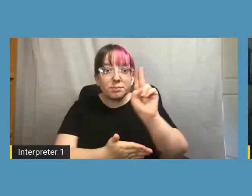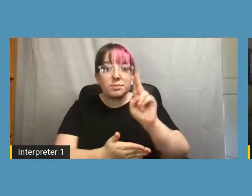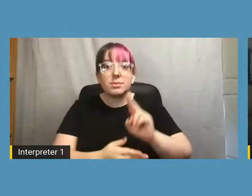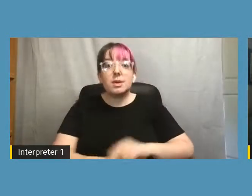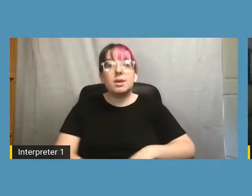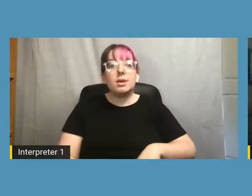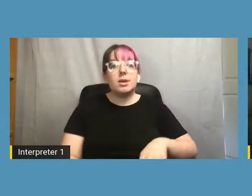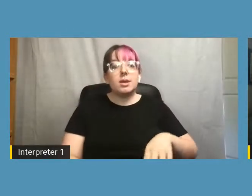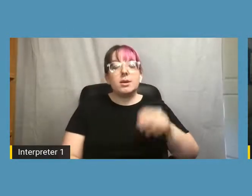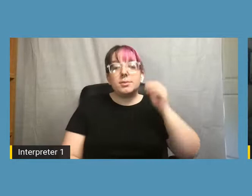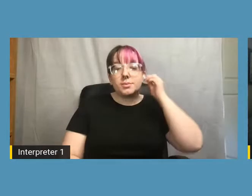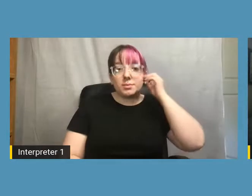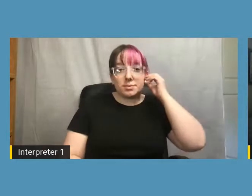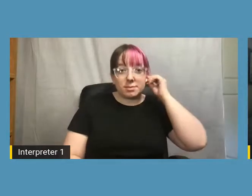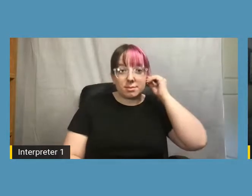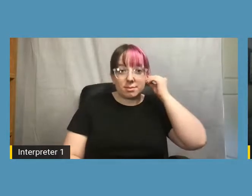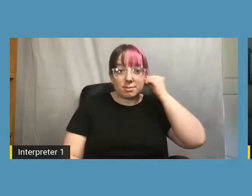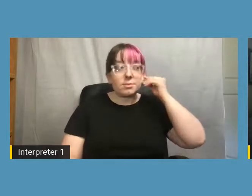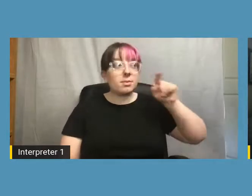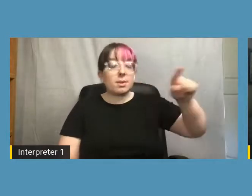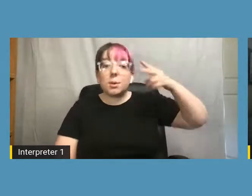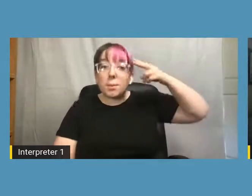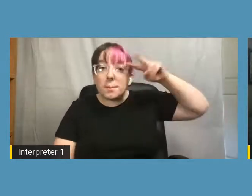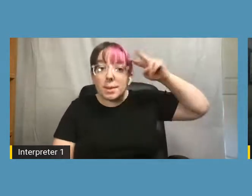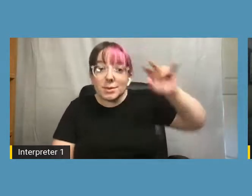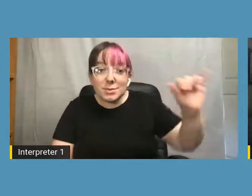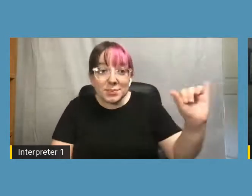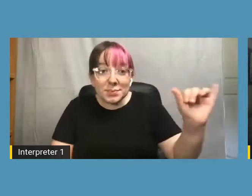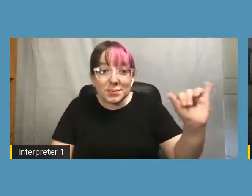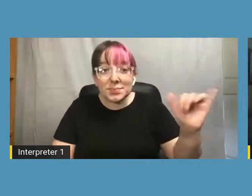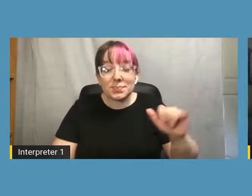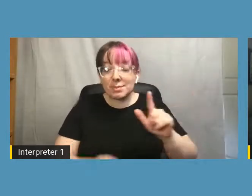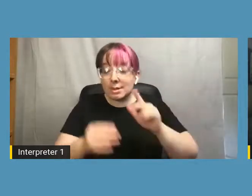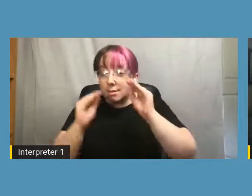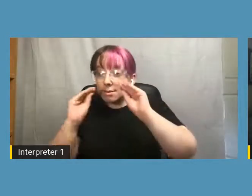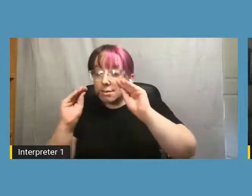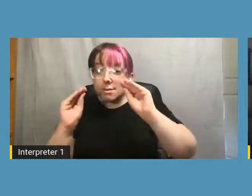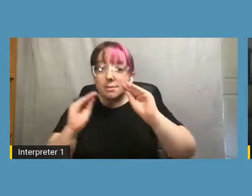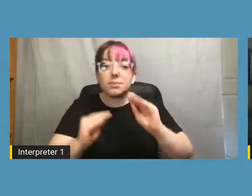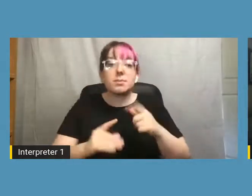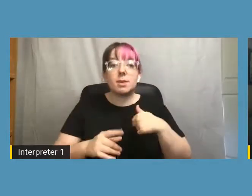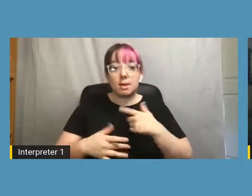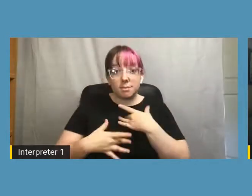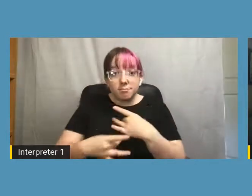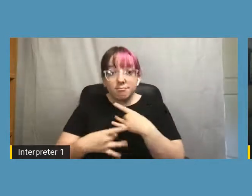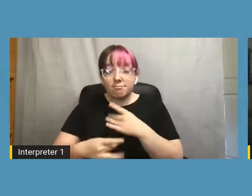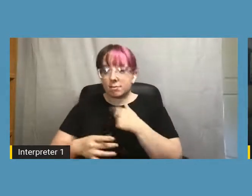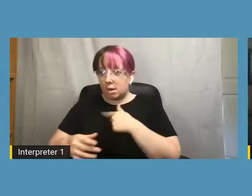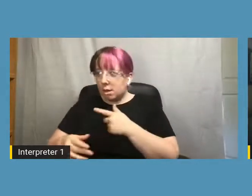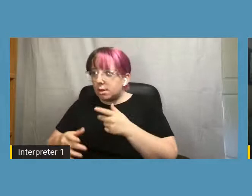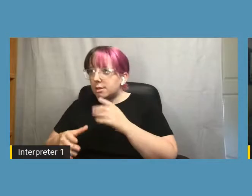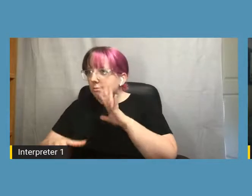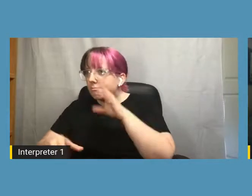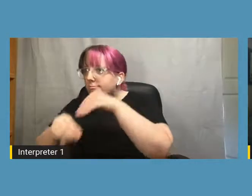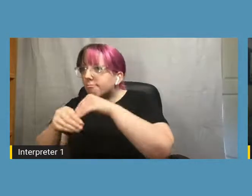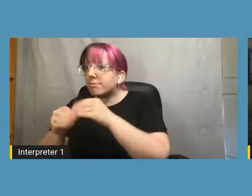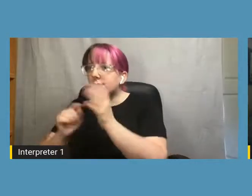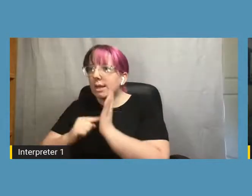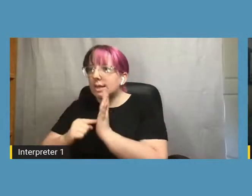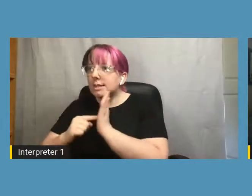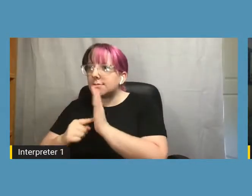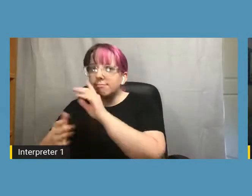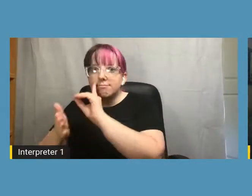UNARTE in Puebla, Mexico. His research interests include interaction and exhibition design, new media